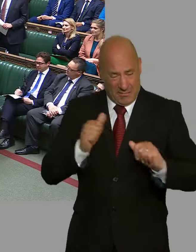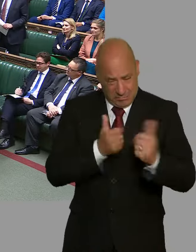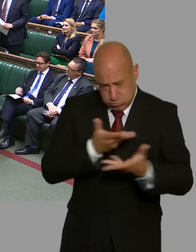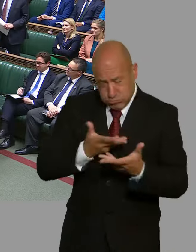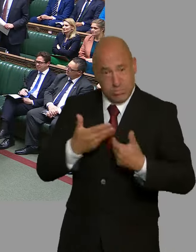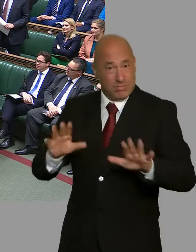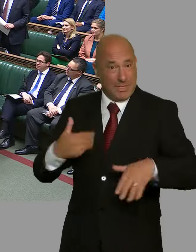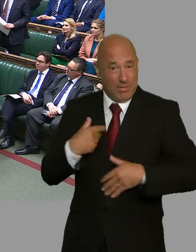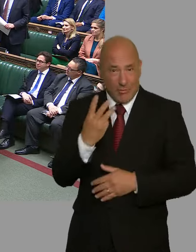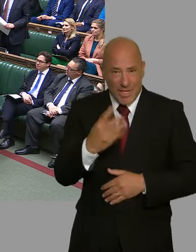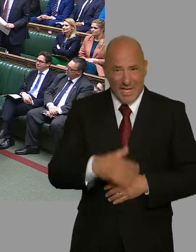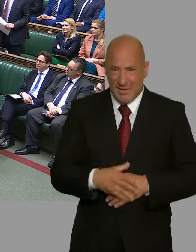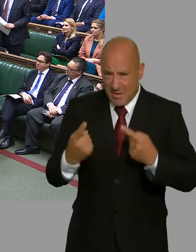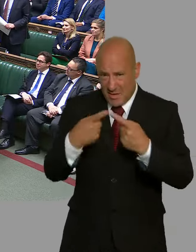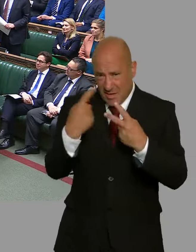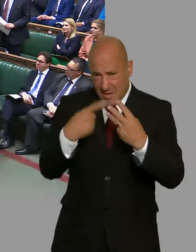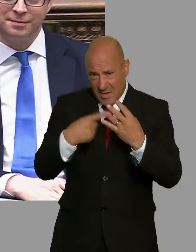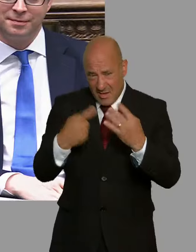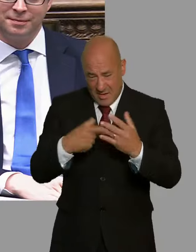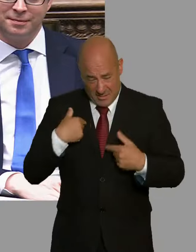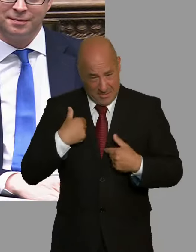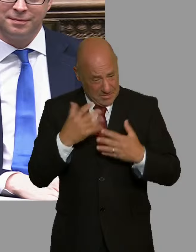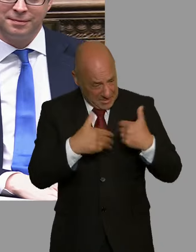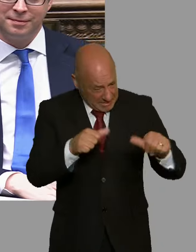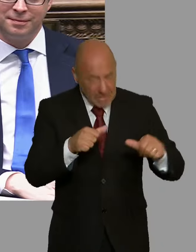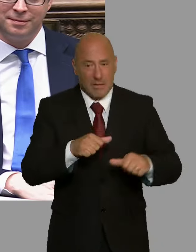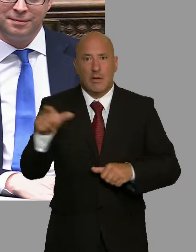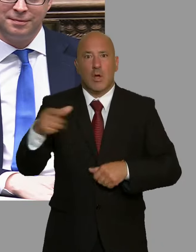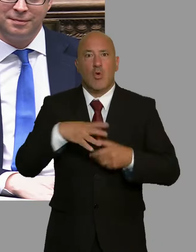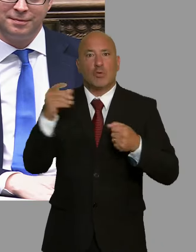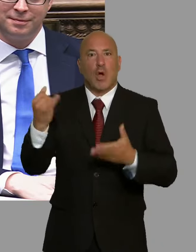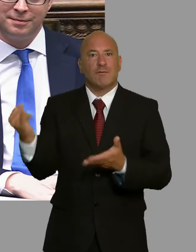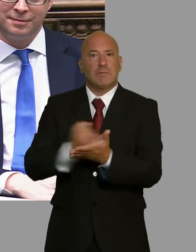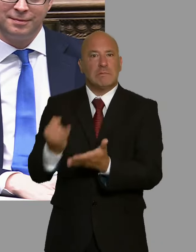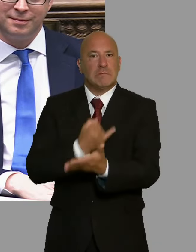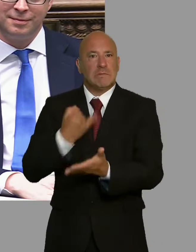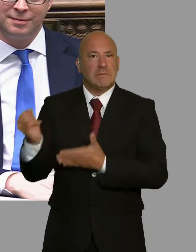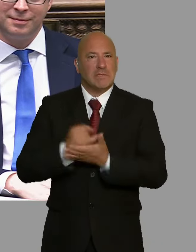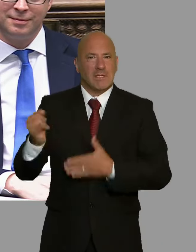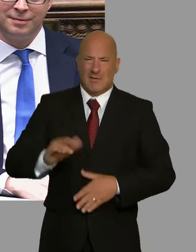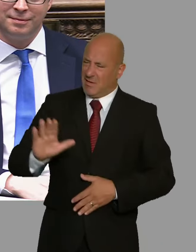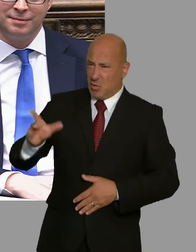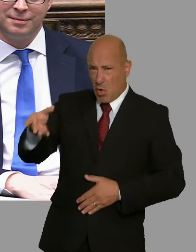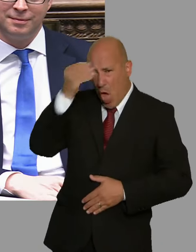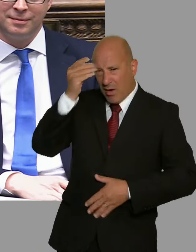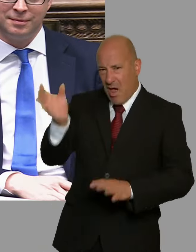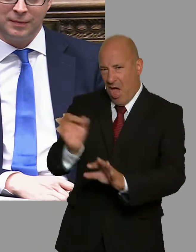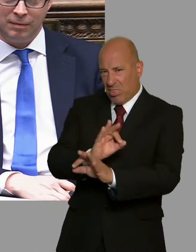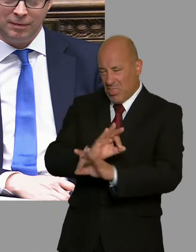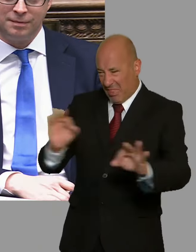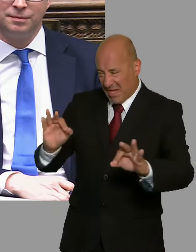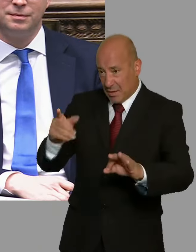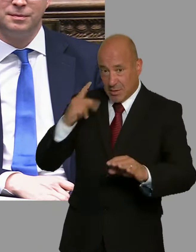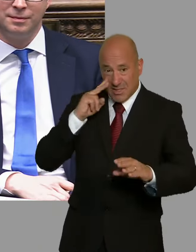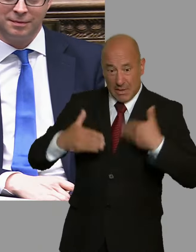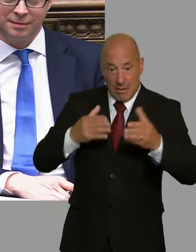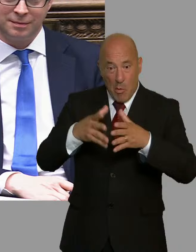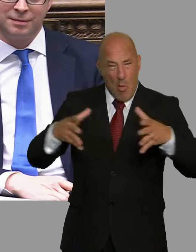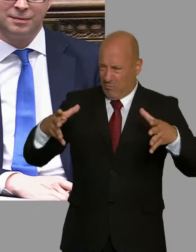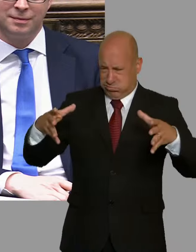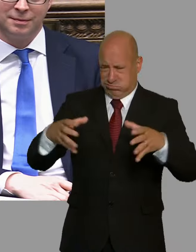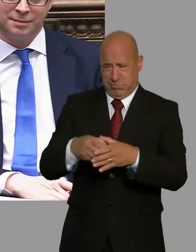Mr. Speaker, this is a Prime Minister who says he's taking measures. The jobs tax is killing jobs. Inflation